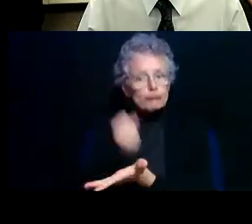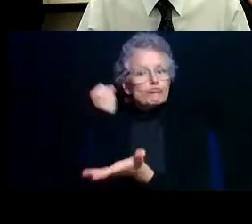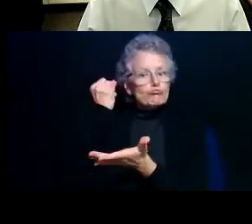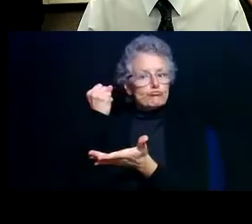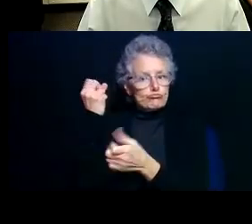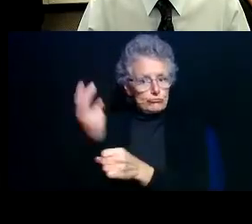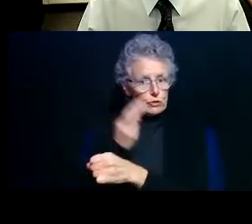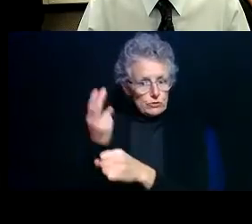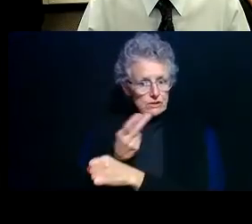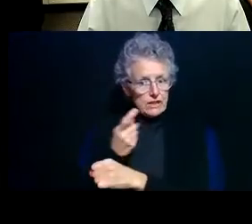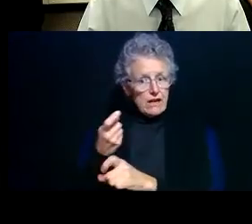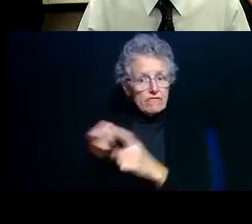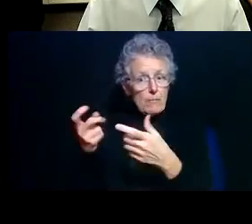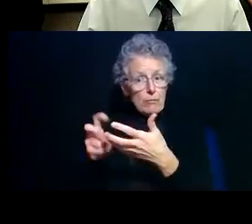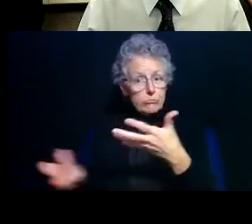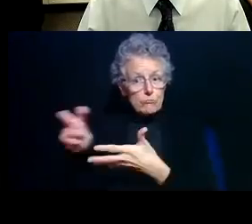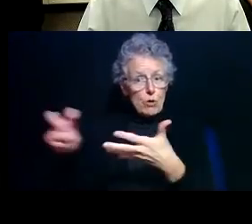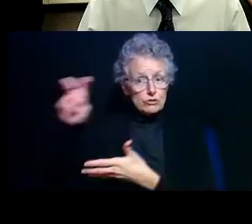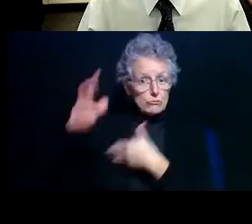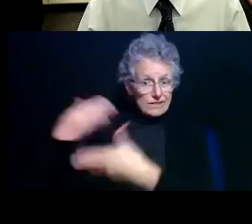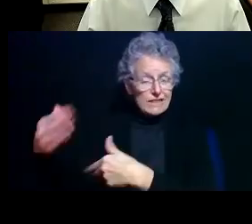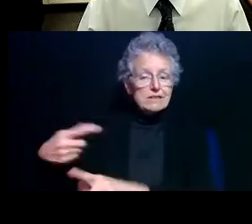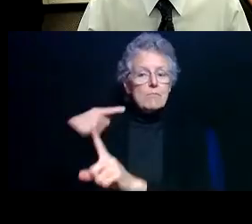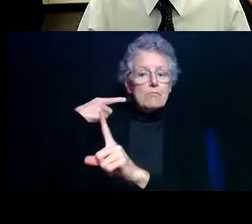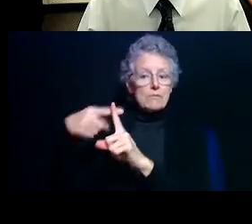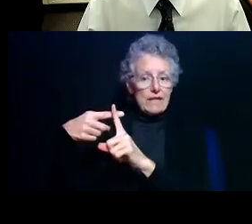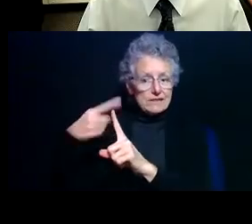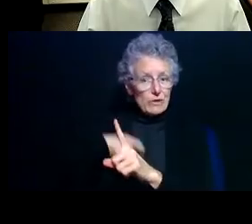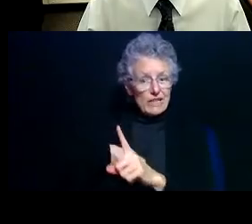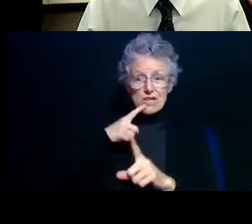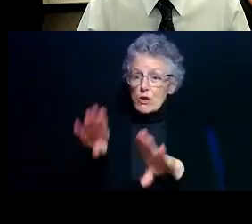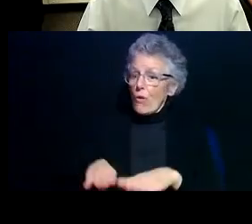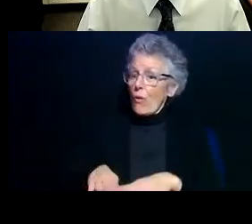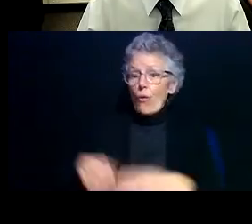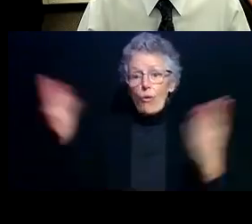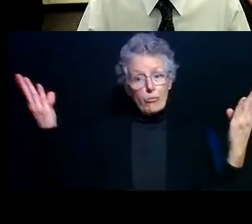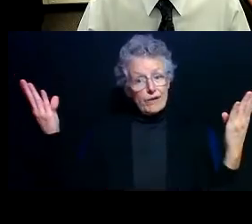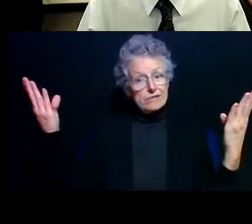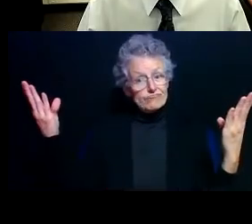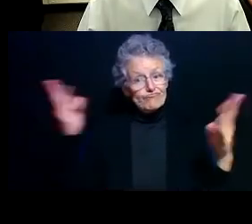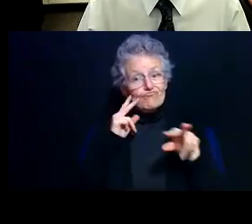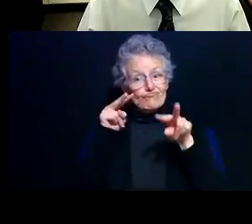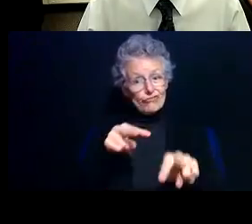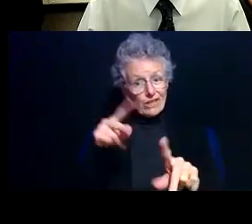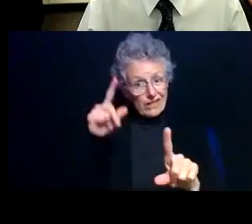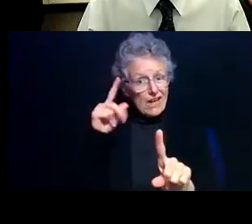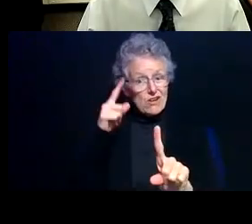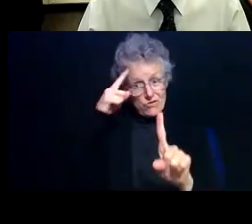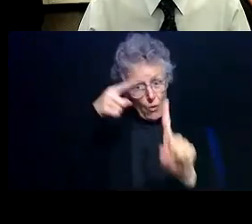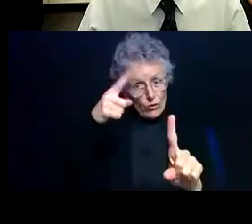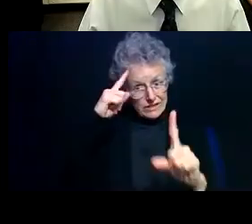from the promotion process. But yeah, I think we need to be very open to looking at goals and expectations during this